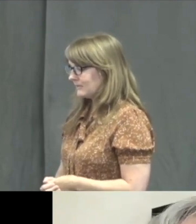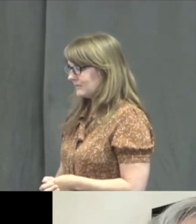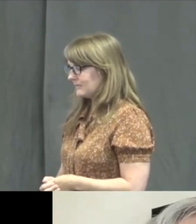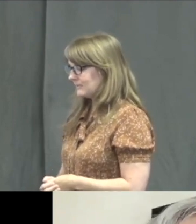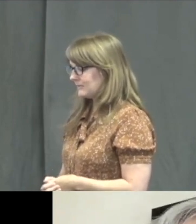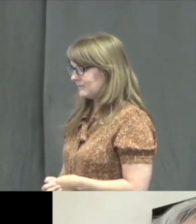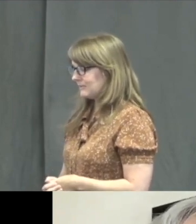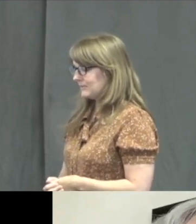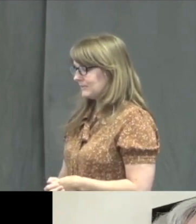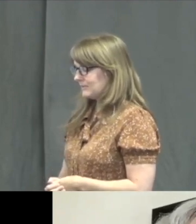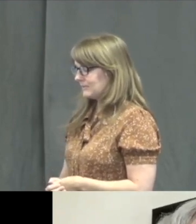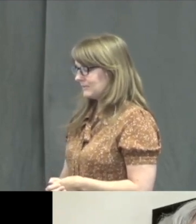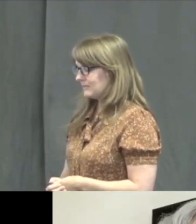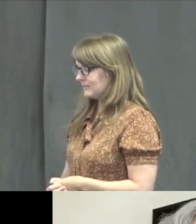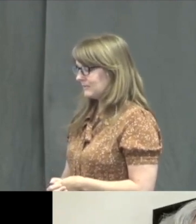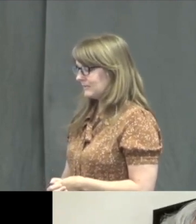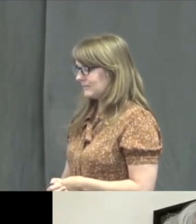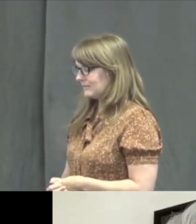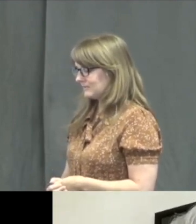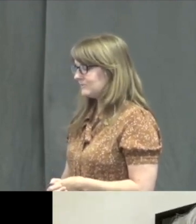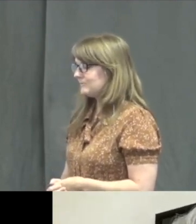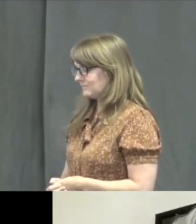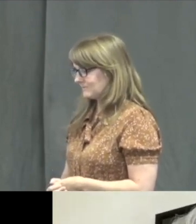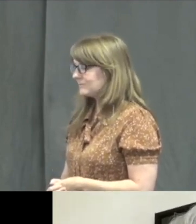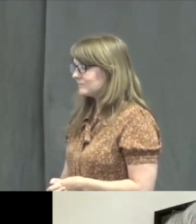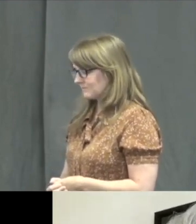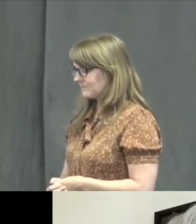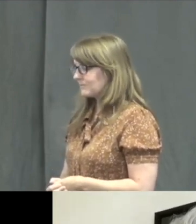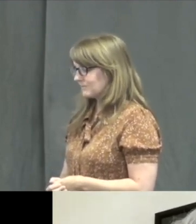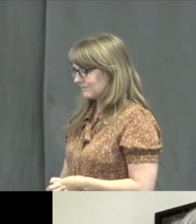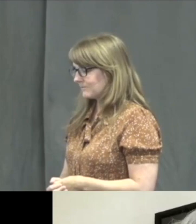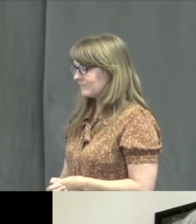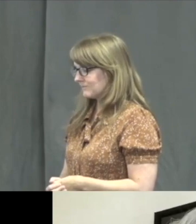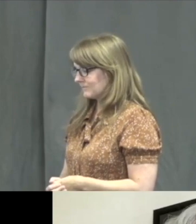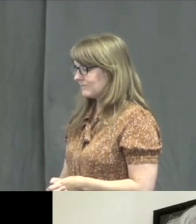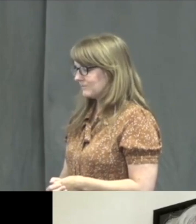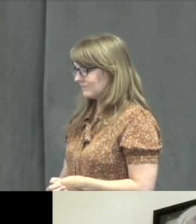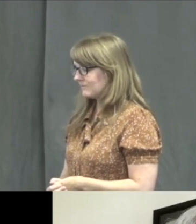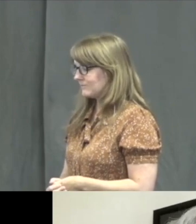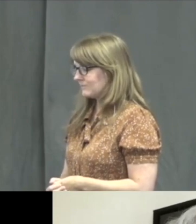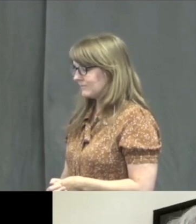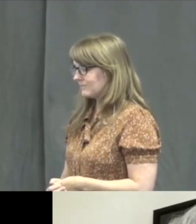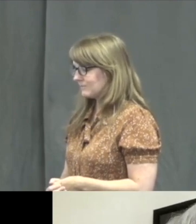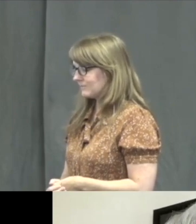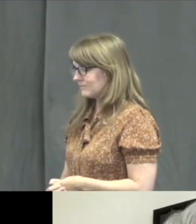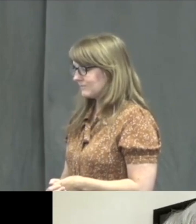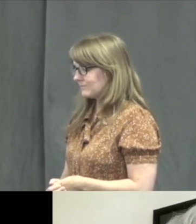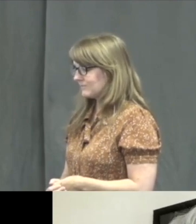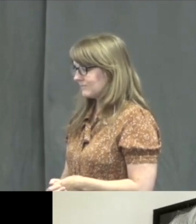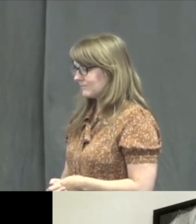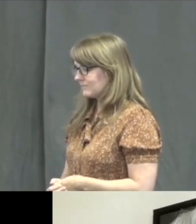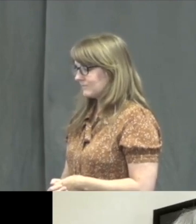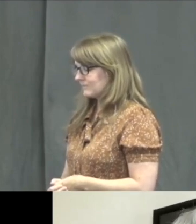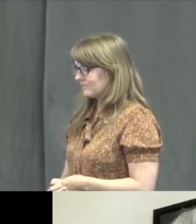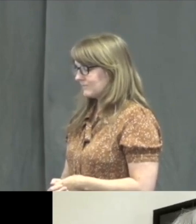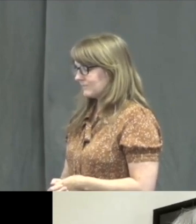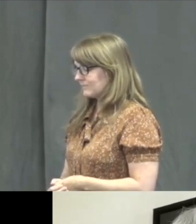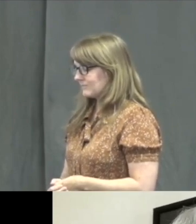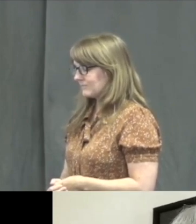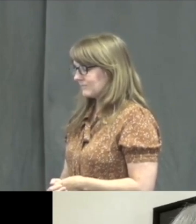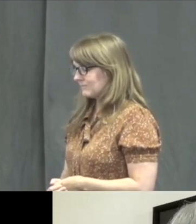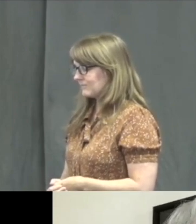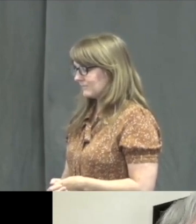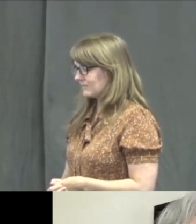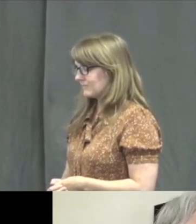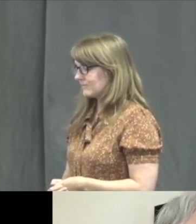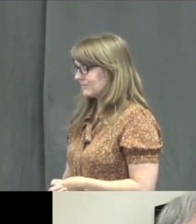bird called Topa who had been in captivity for a long time and was of definitely a separate genetic line, and so they